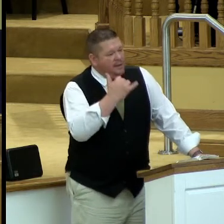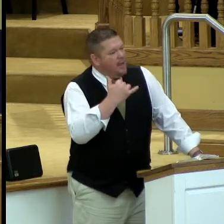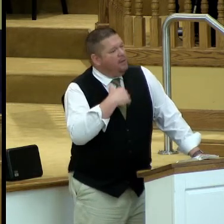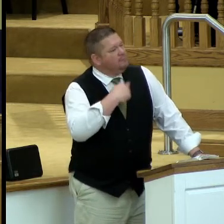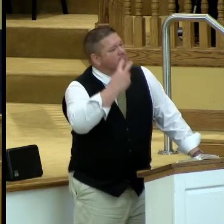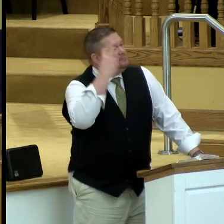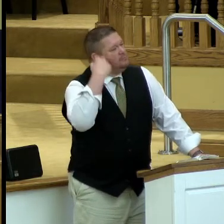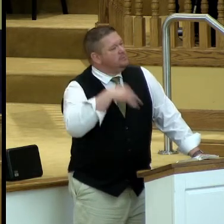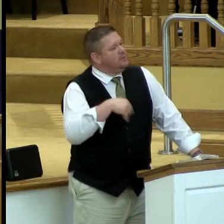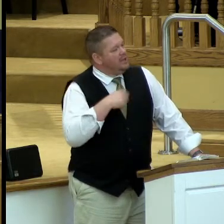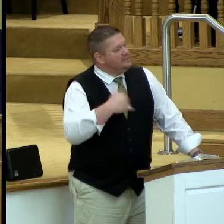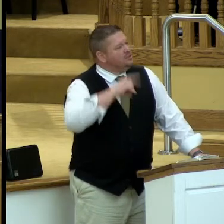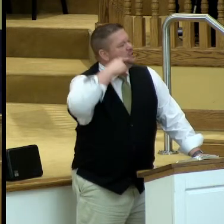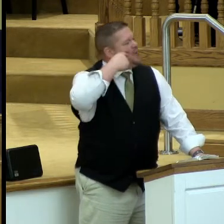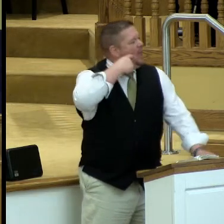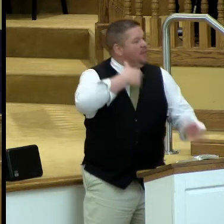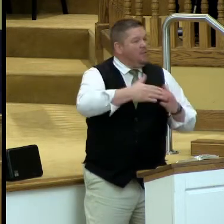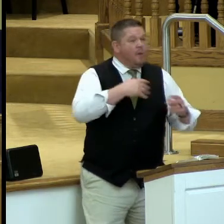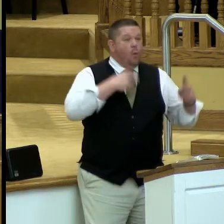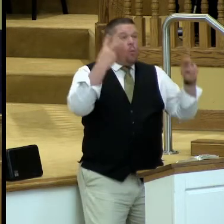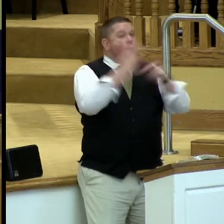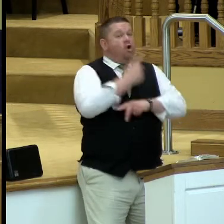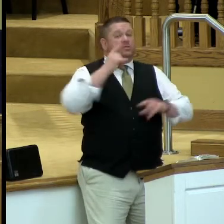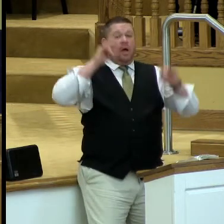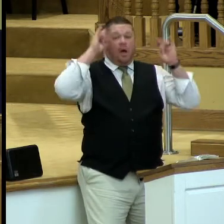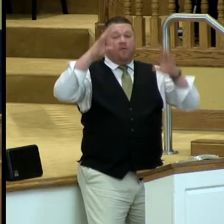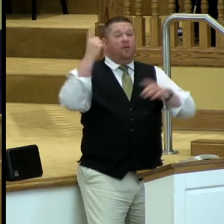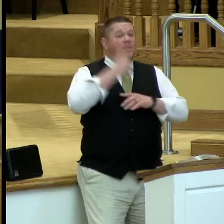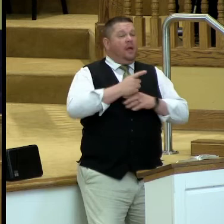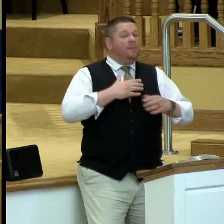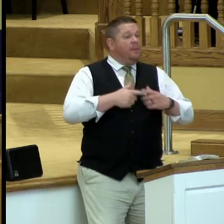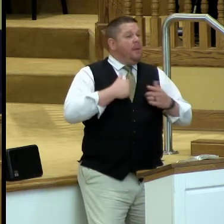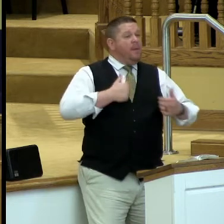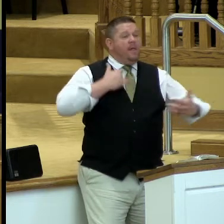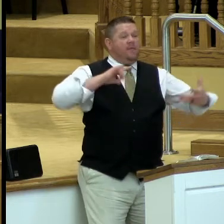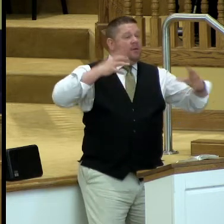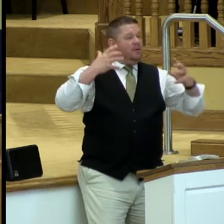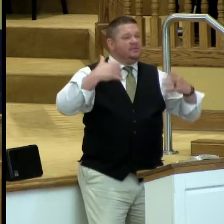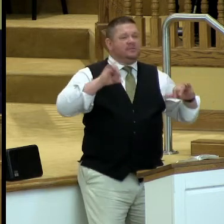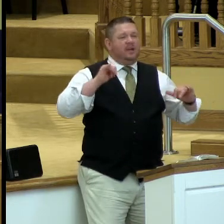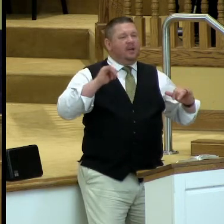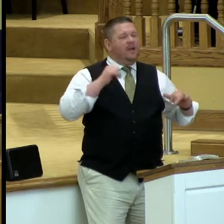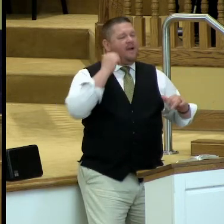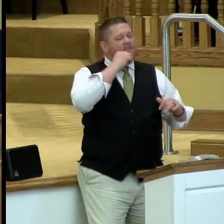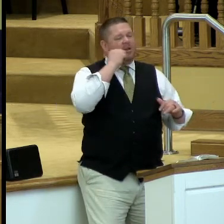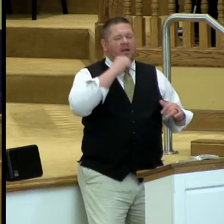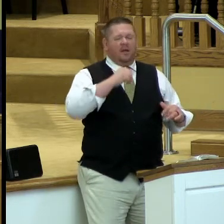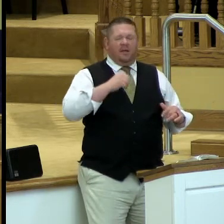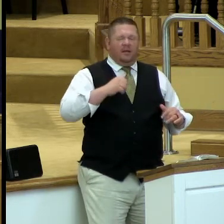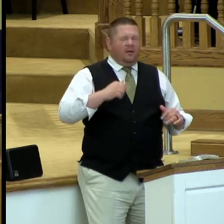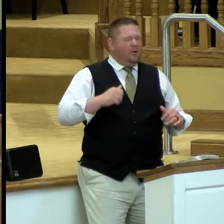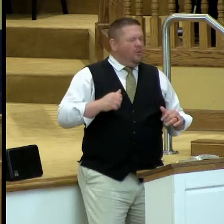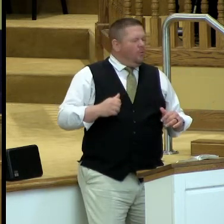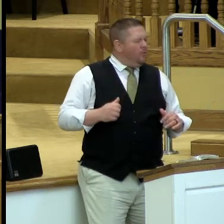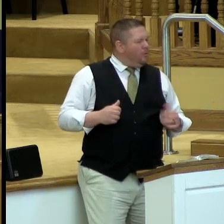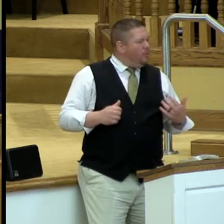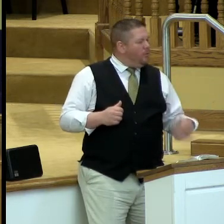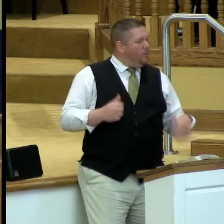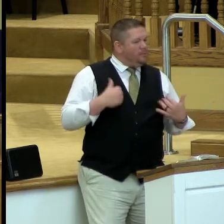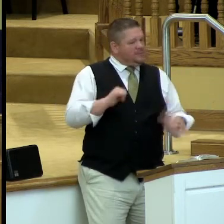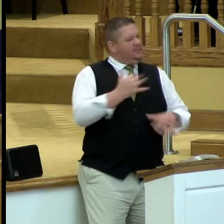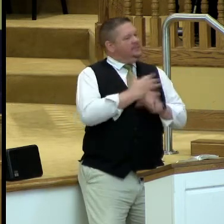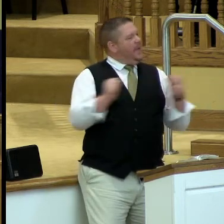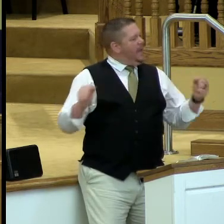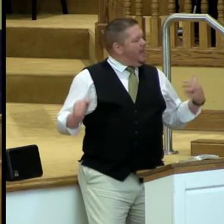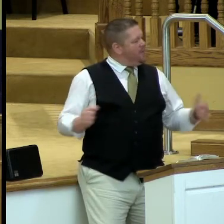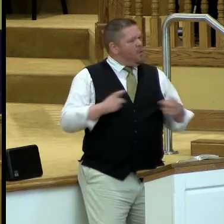smile. My worst day saved is still better than my best day lost every single day. Never changes.